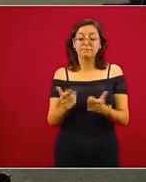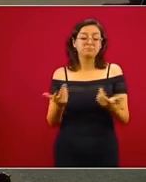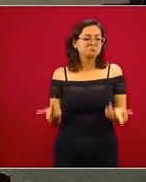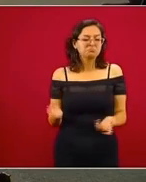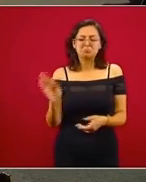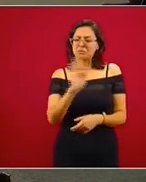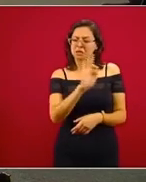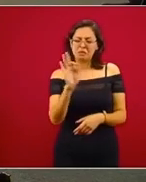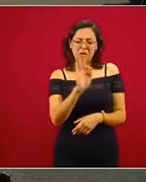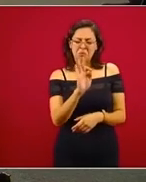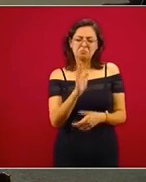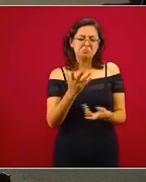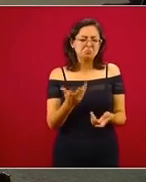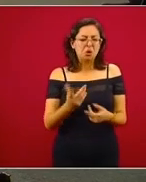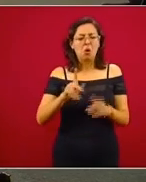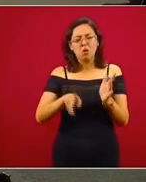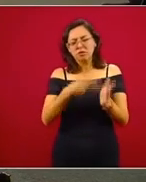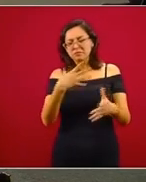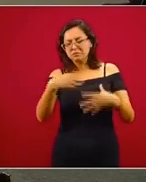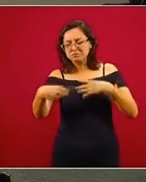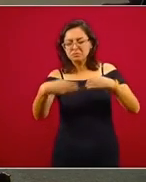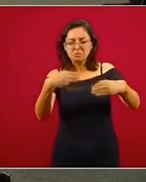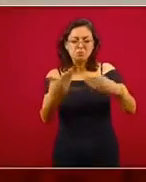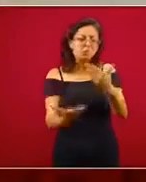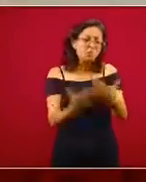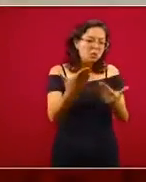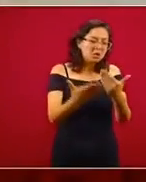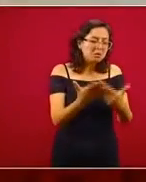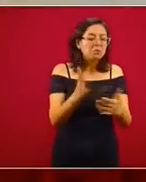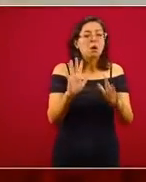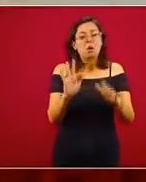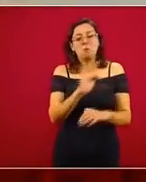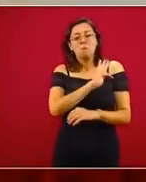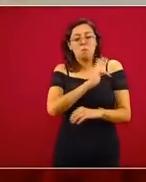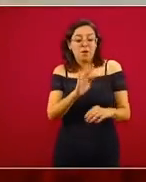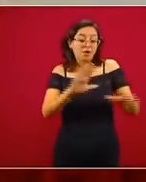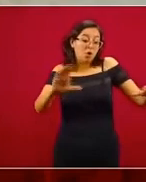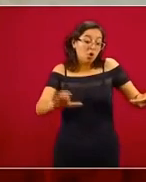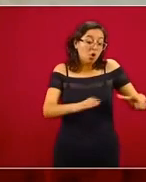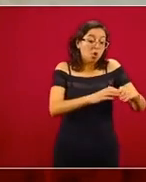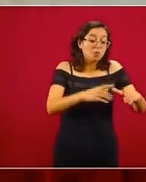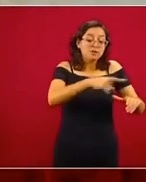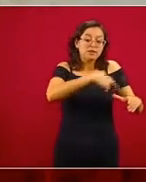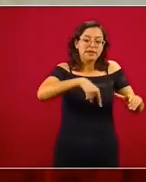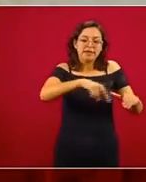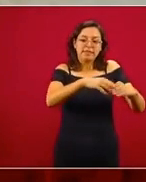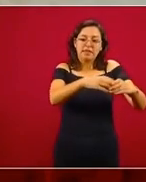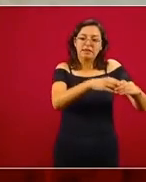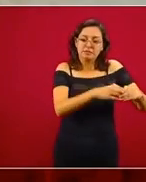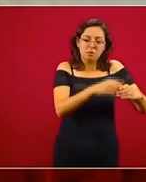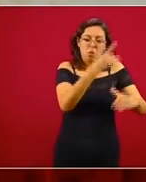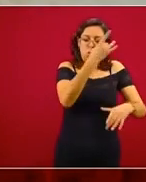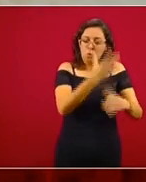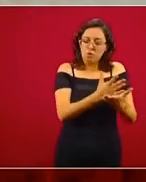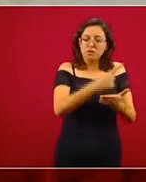it did have at the beginning, then we will need general measures. But we really need